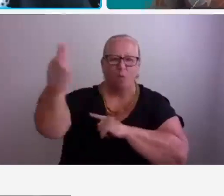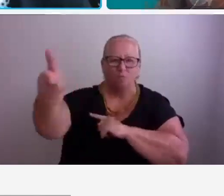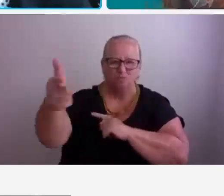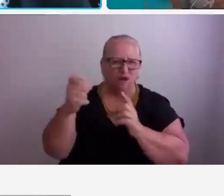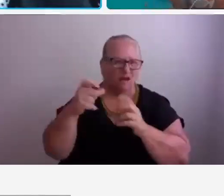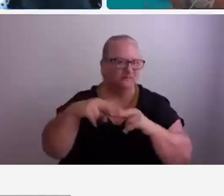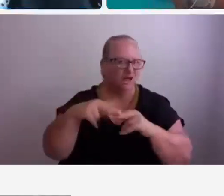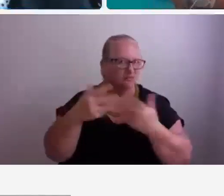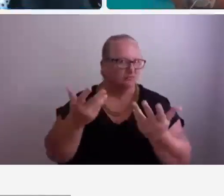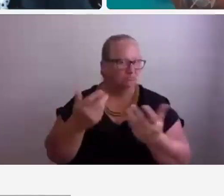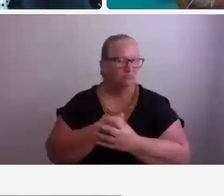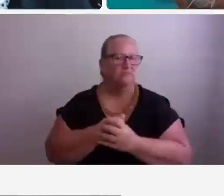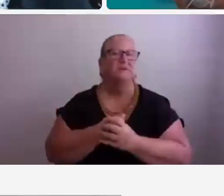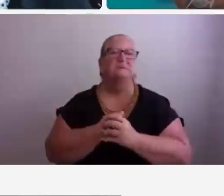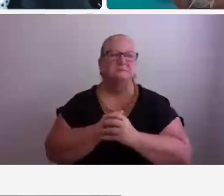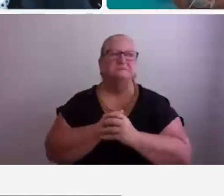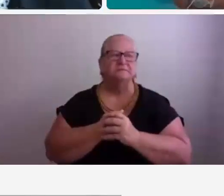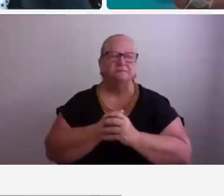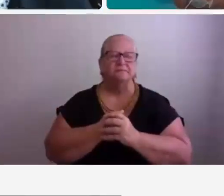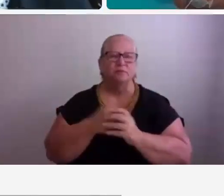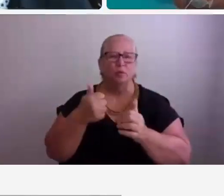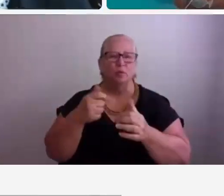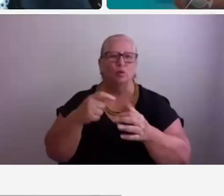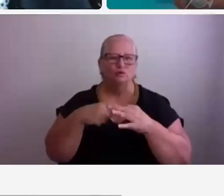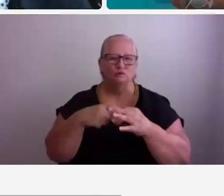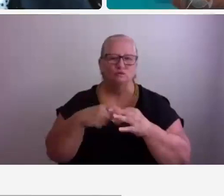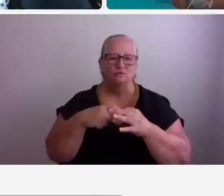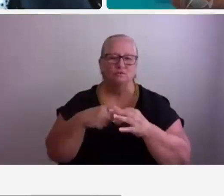Yeah, good question. So look, there's